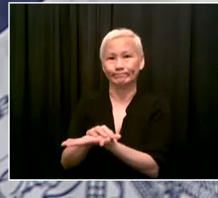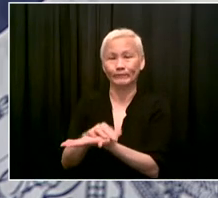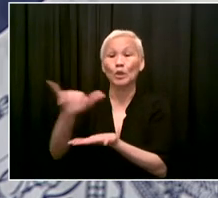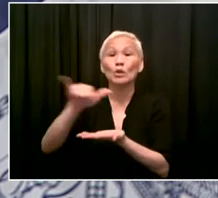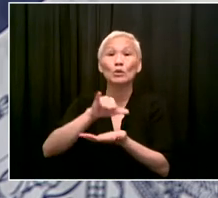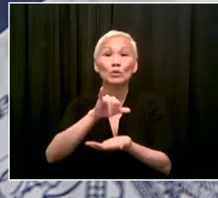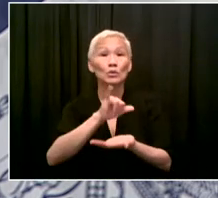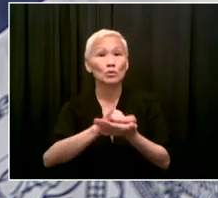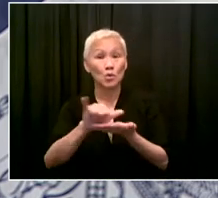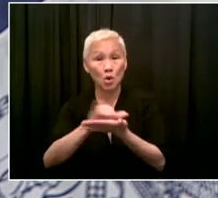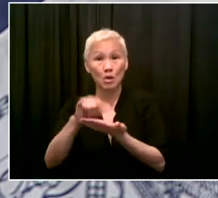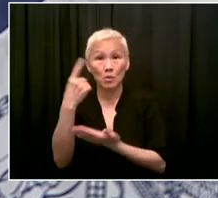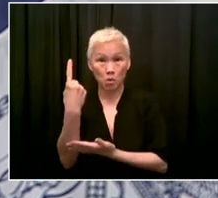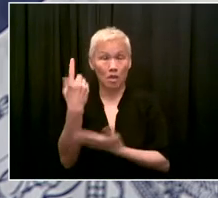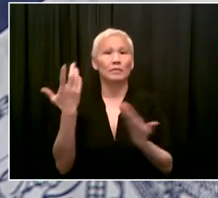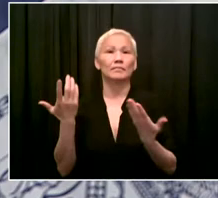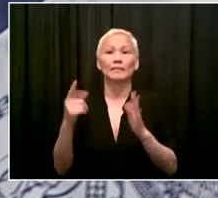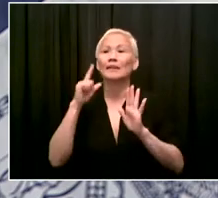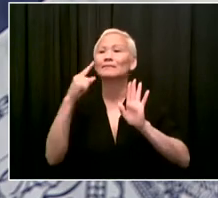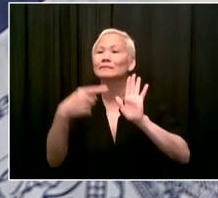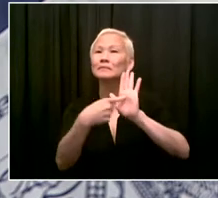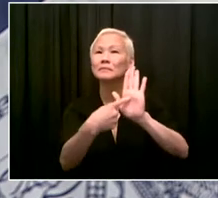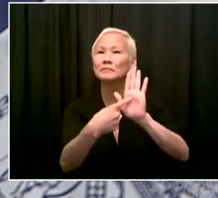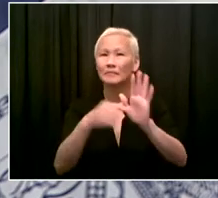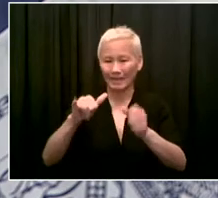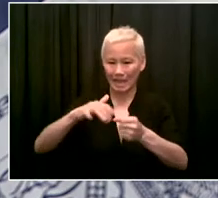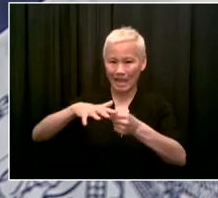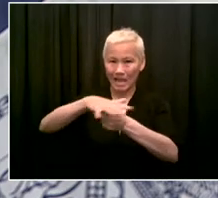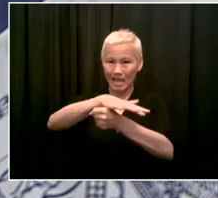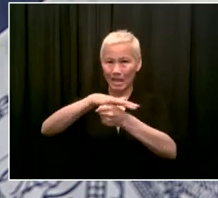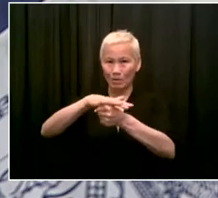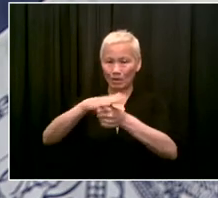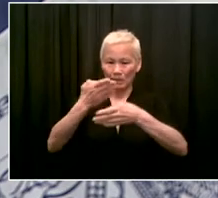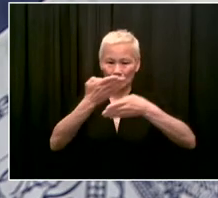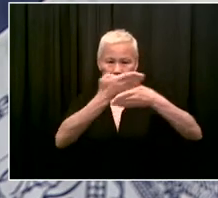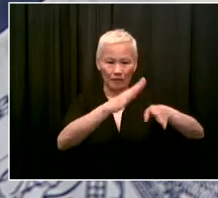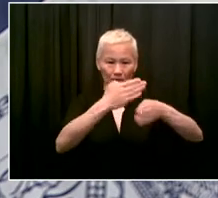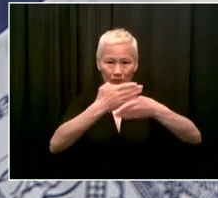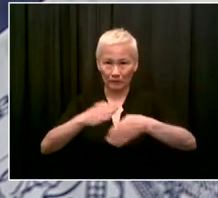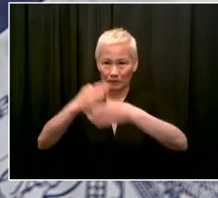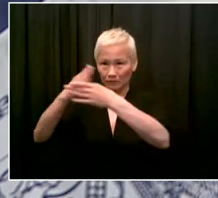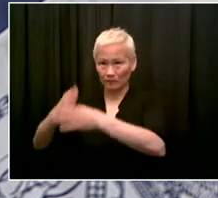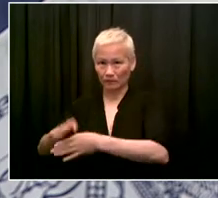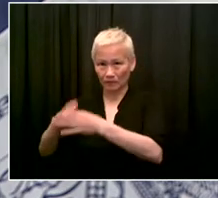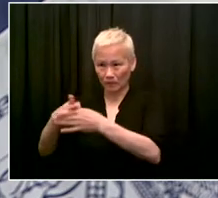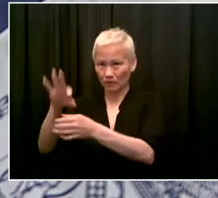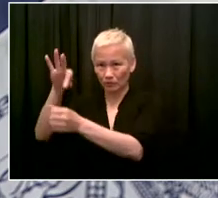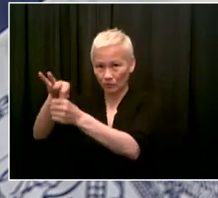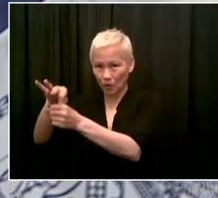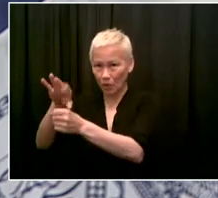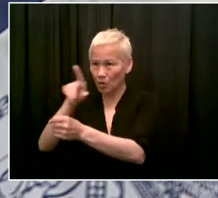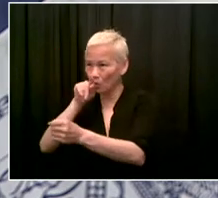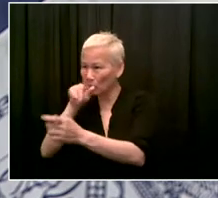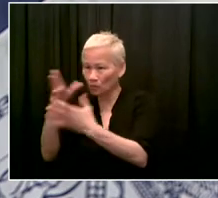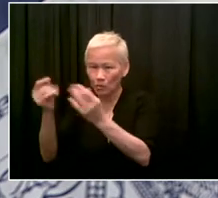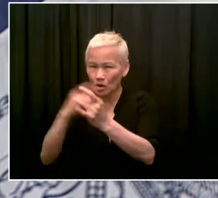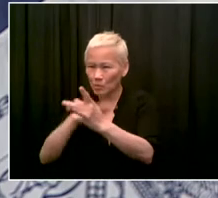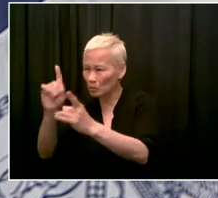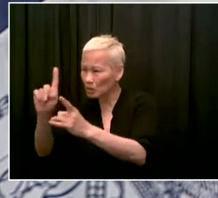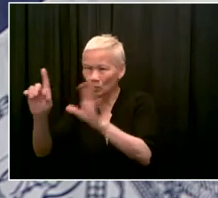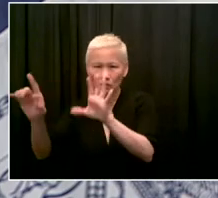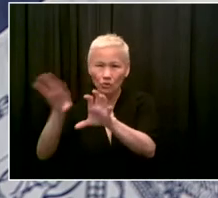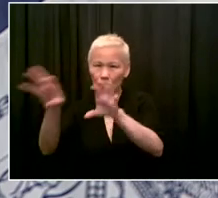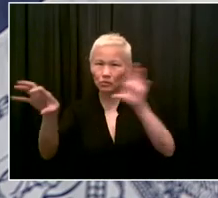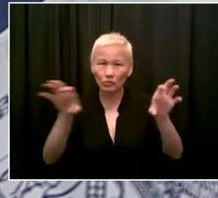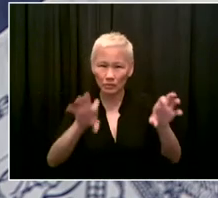reminiscence of 2013 on one piece of the equation. And I give credit to Eric Adams, the strength he created